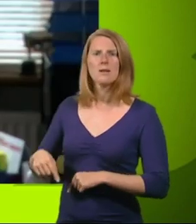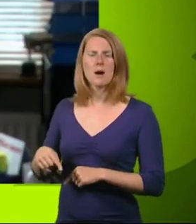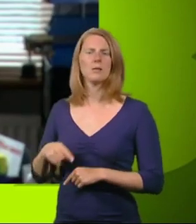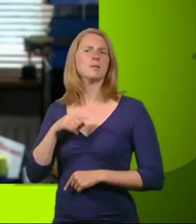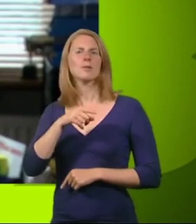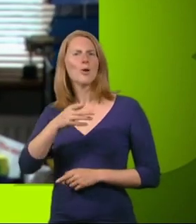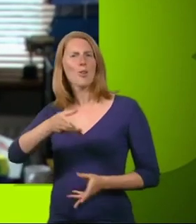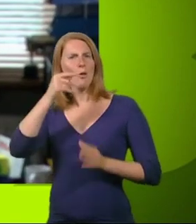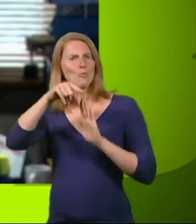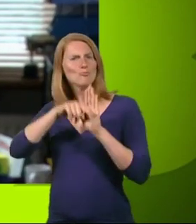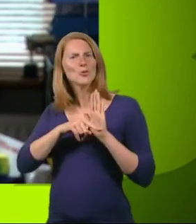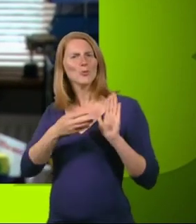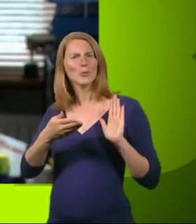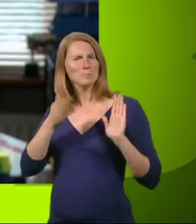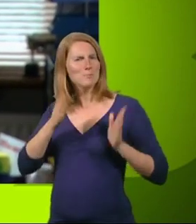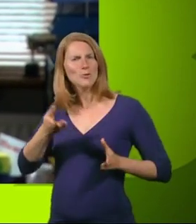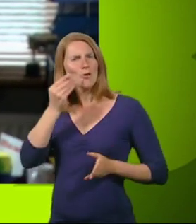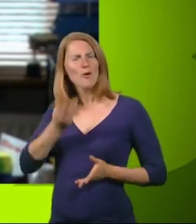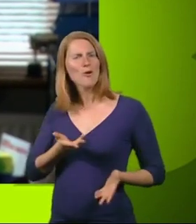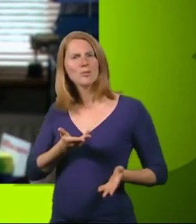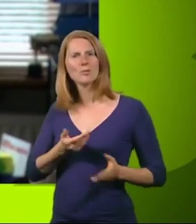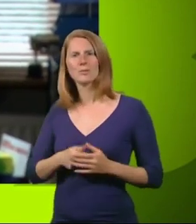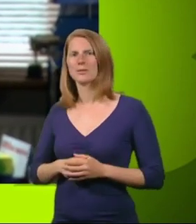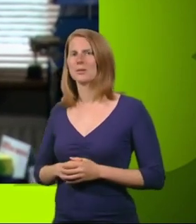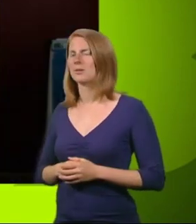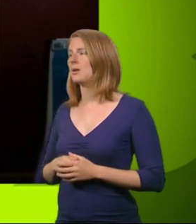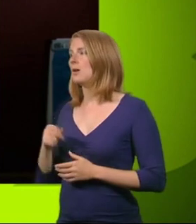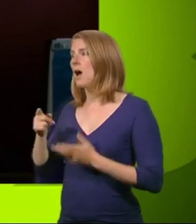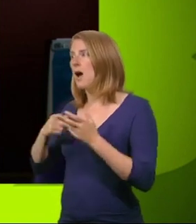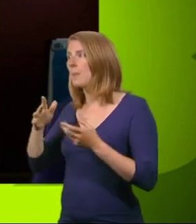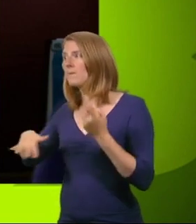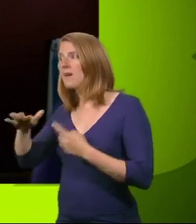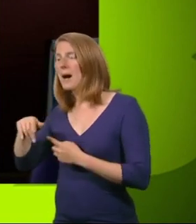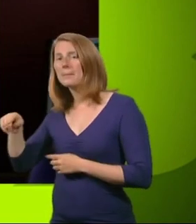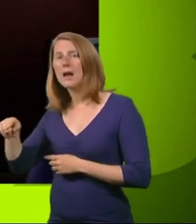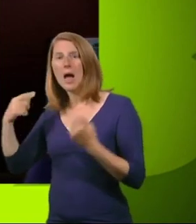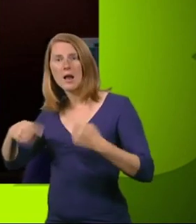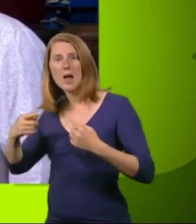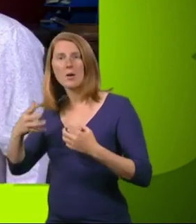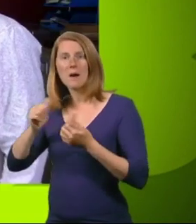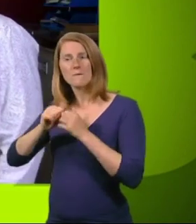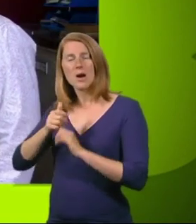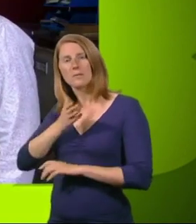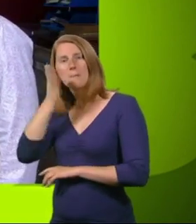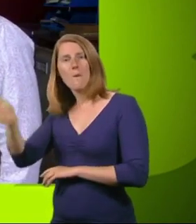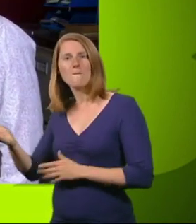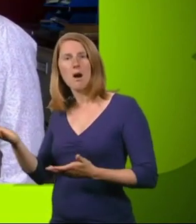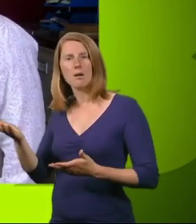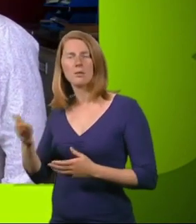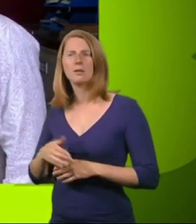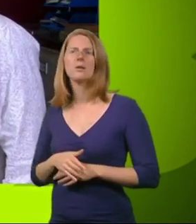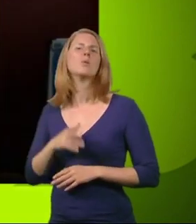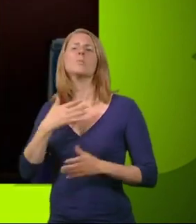to learn? Rules are there for a reason. They're not, though. In any other family, she'd be allowed mates over. Look, we've